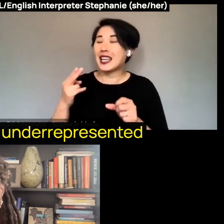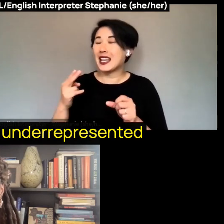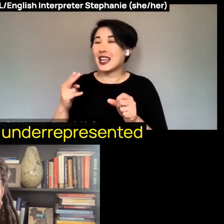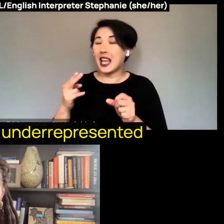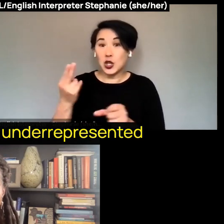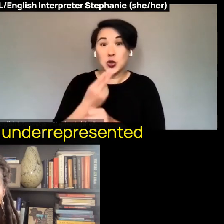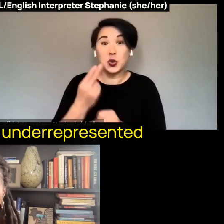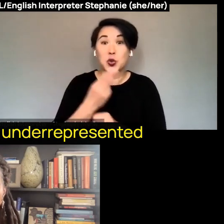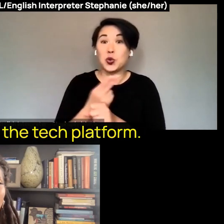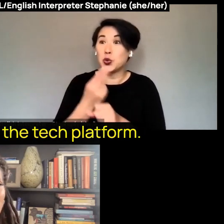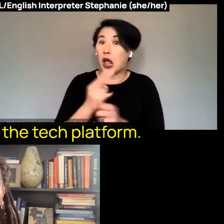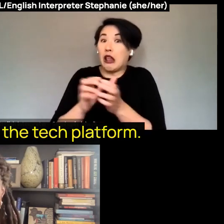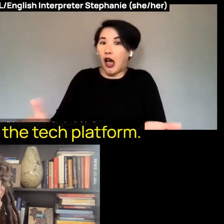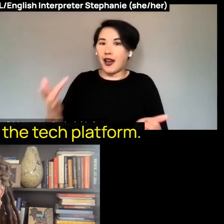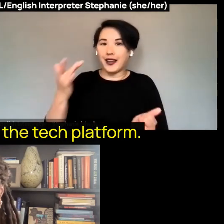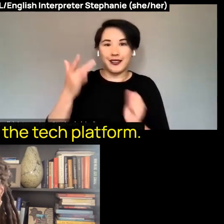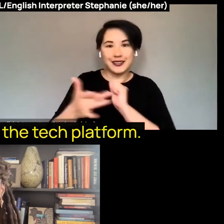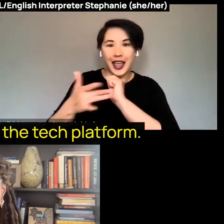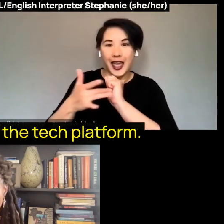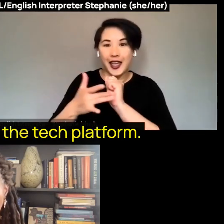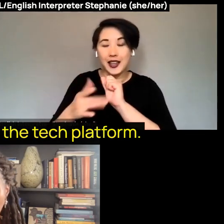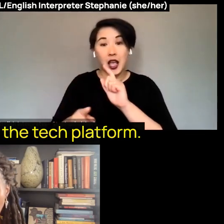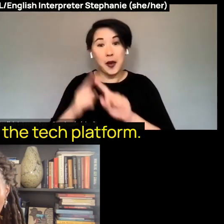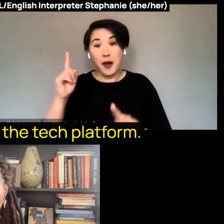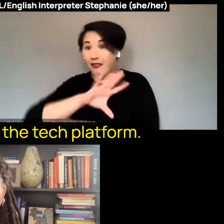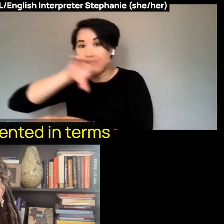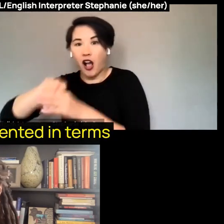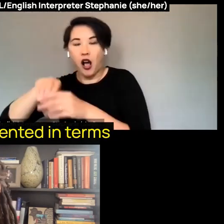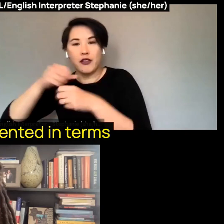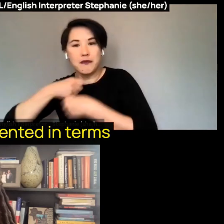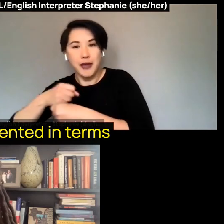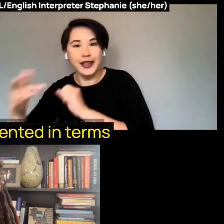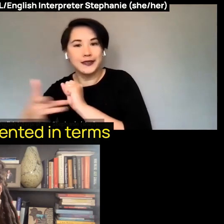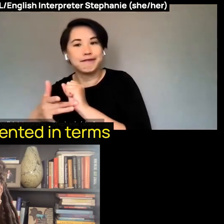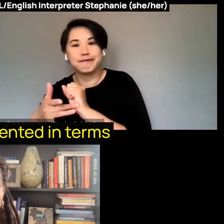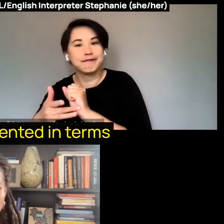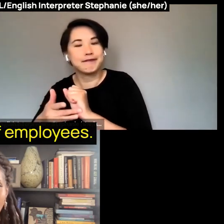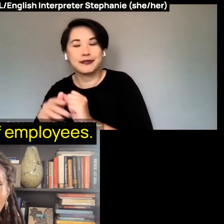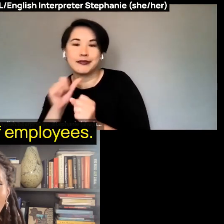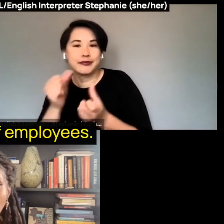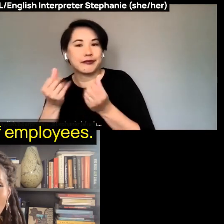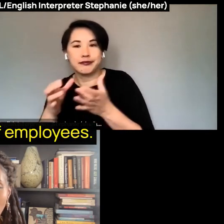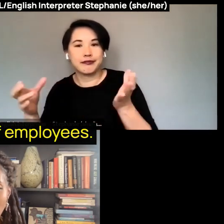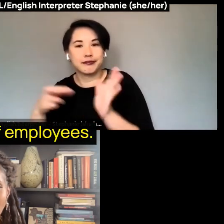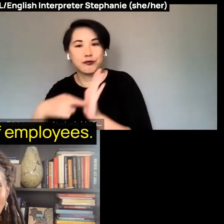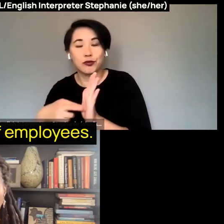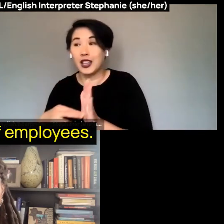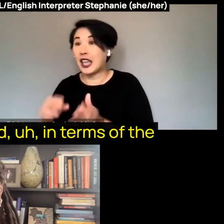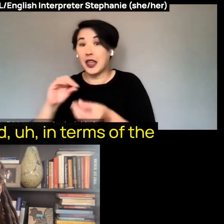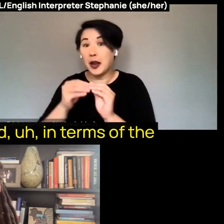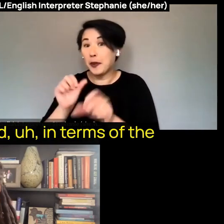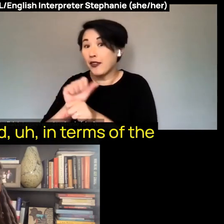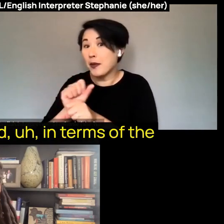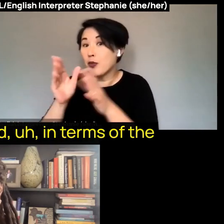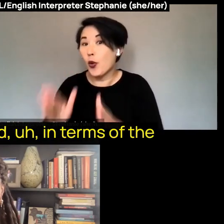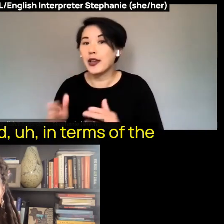are underrepresented across every aspect of the tech platform. We're underrepresented in terms of the number of employees.